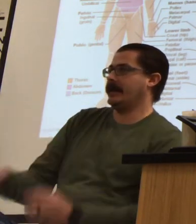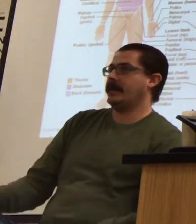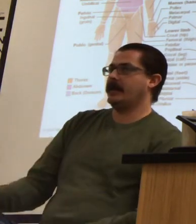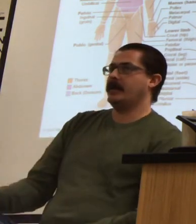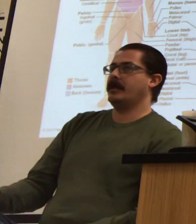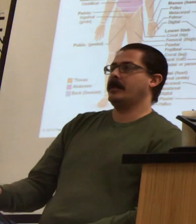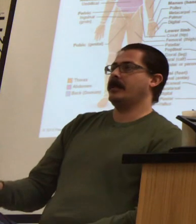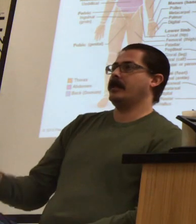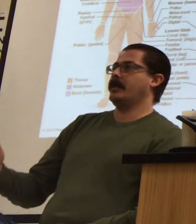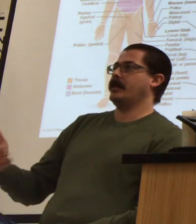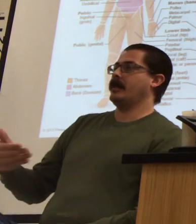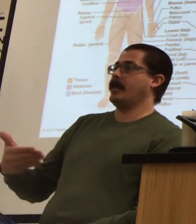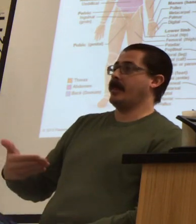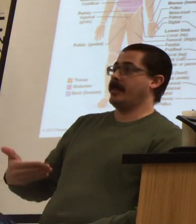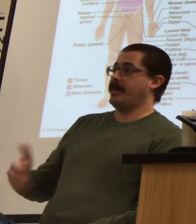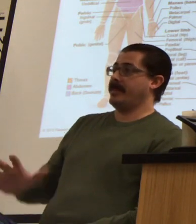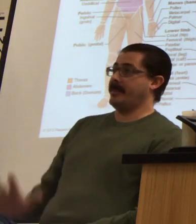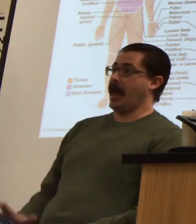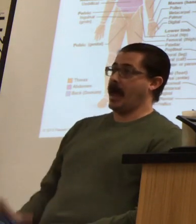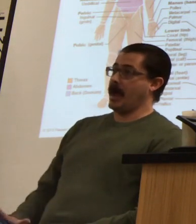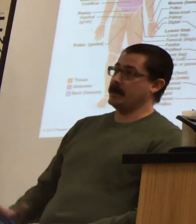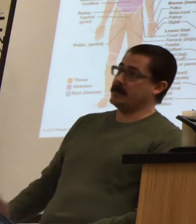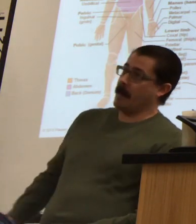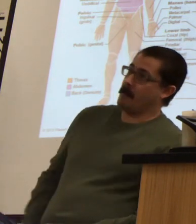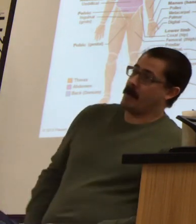thighs and buttocks.